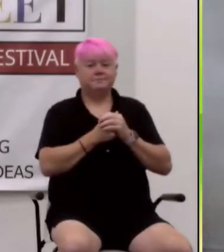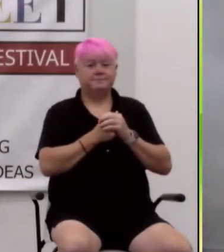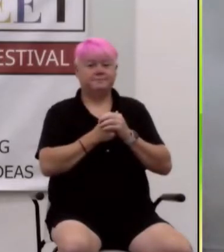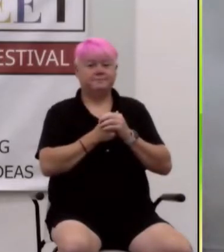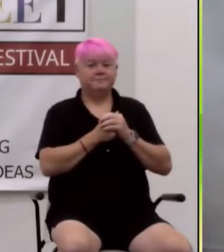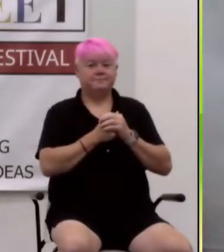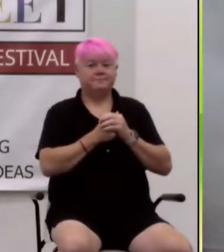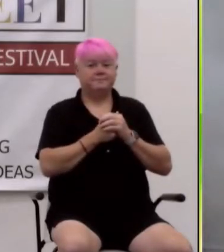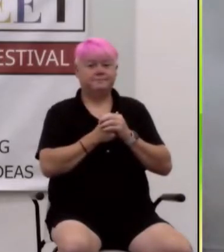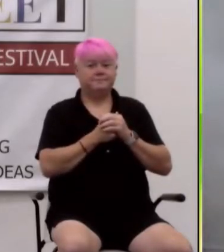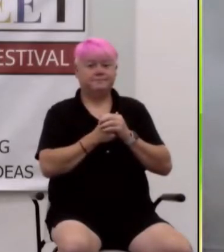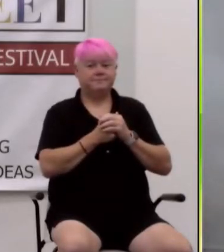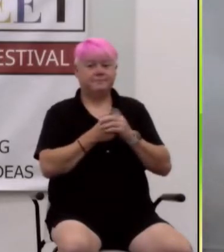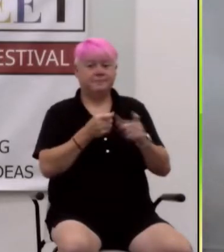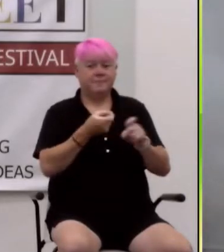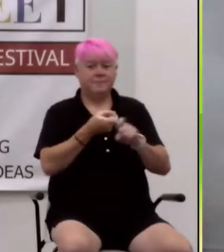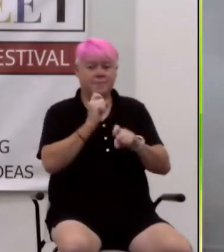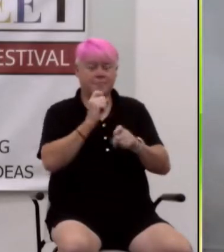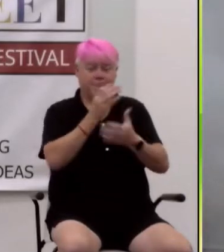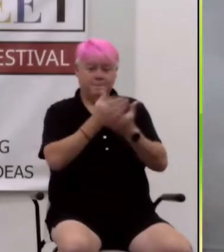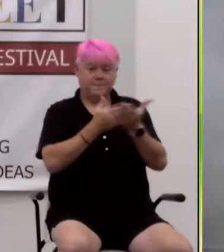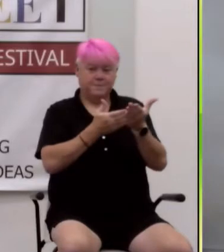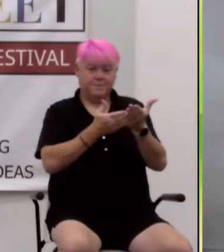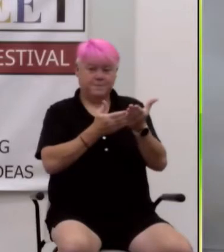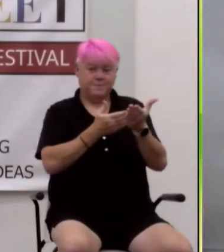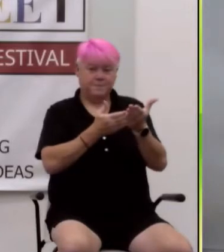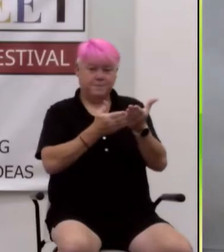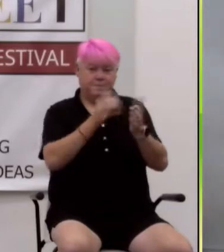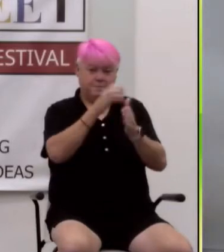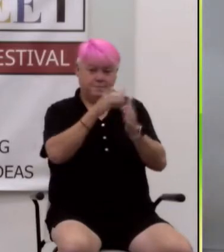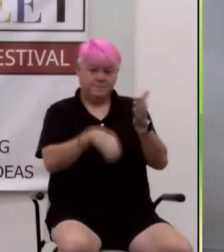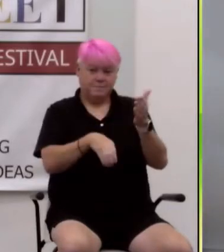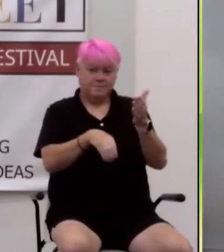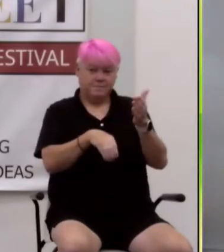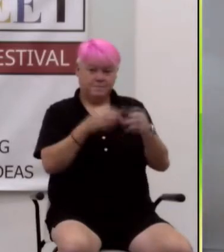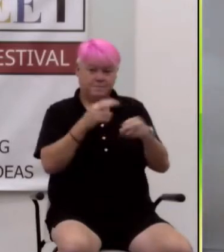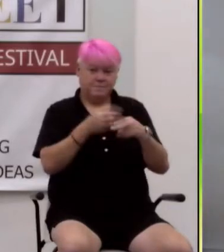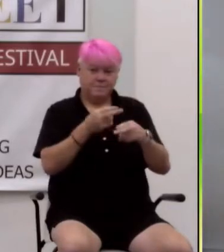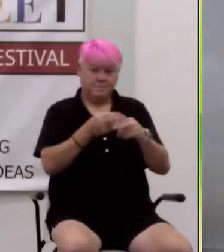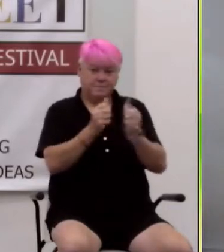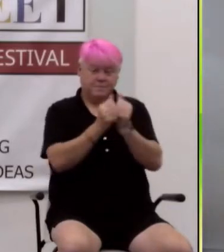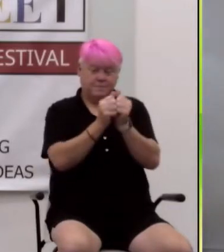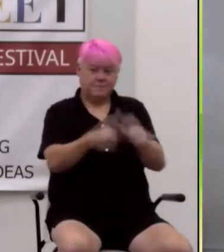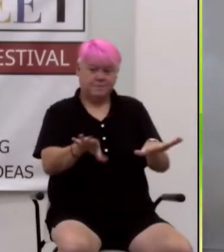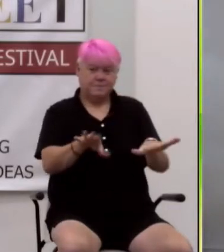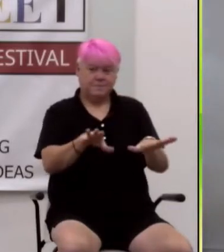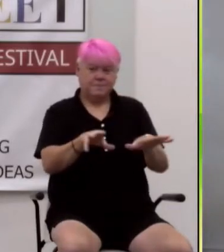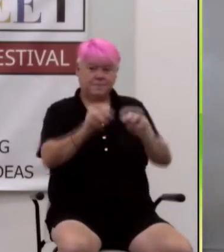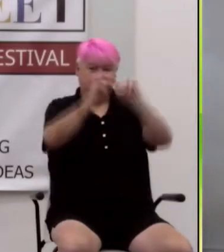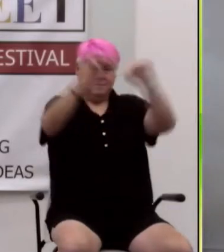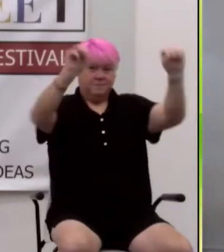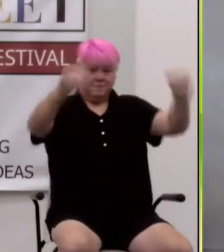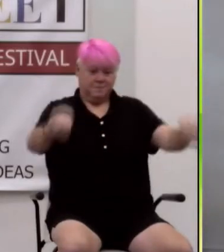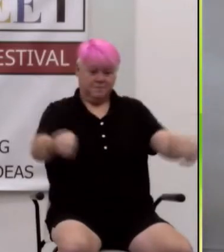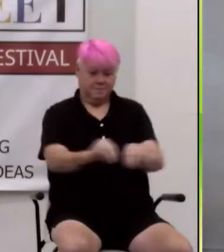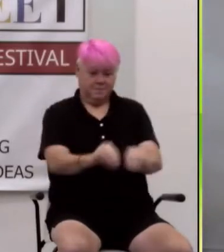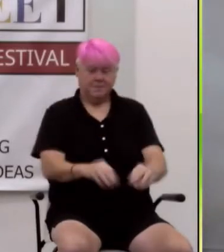And this is from the first section that's called Without a Map.